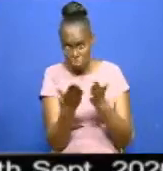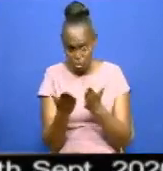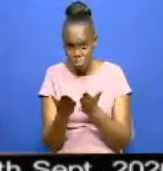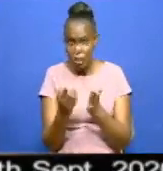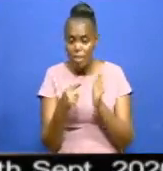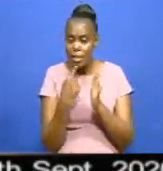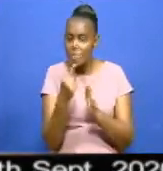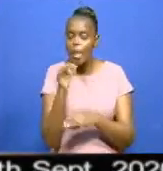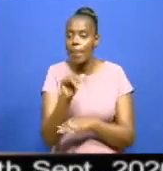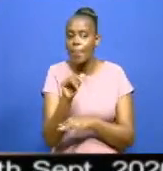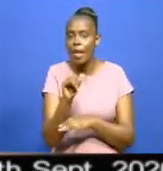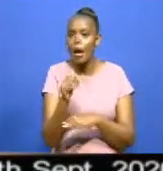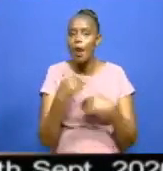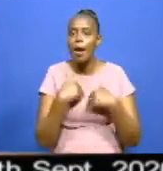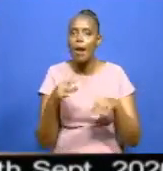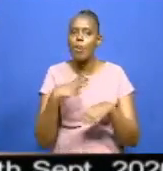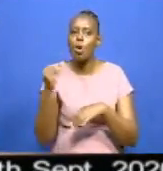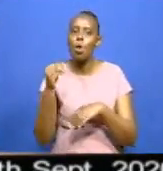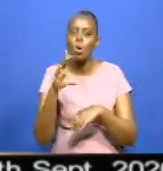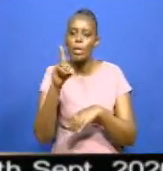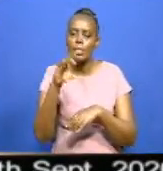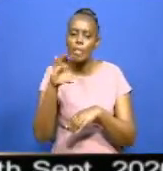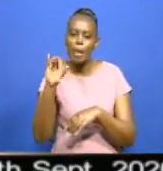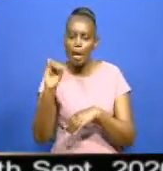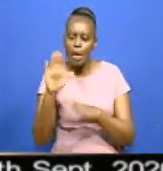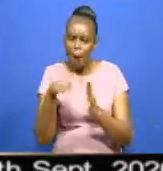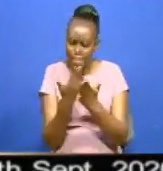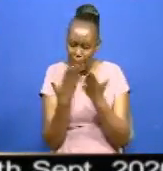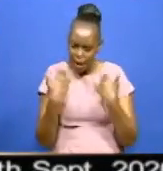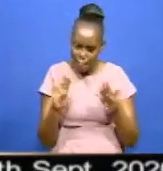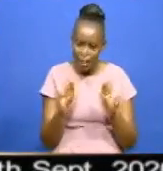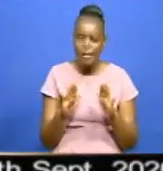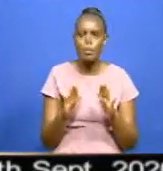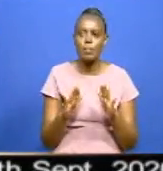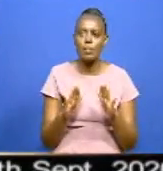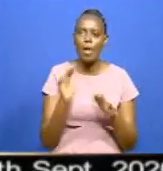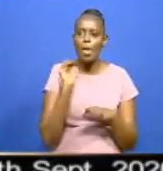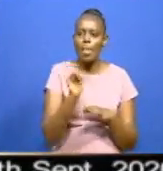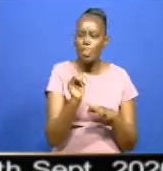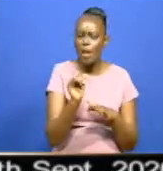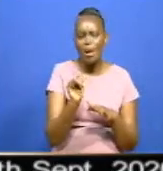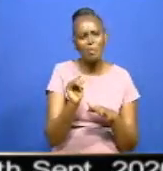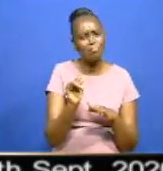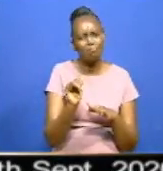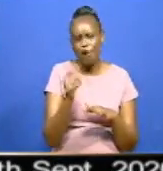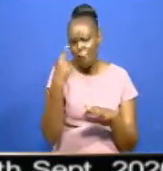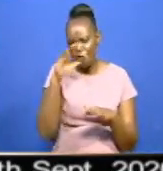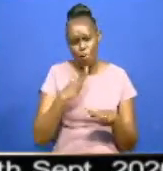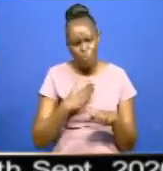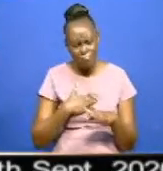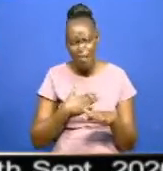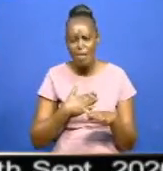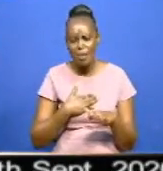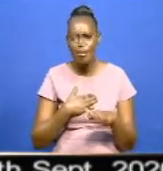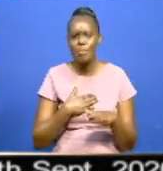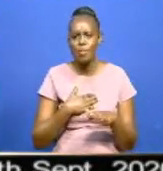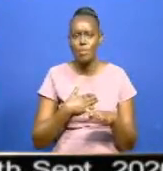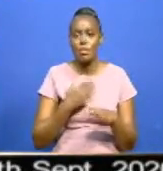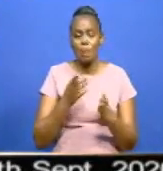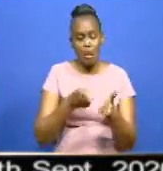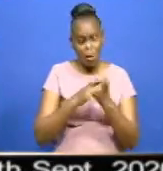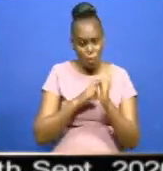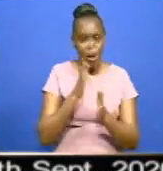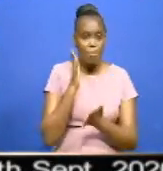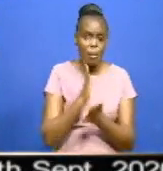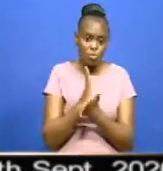indicated that he had even gone to DCI and applied. So, Mr. Speaker, that is a mere, for me, as much as it is a statutory requirement, Mr.